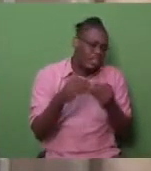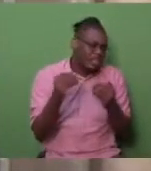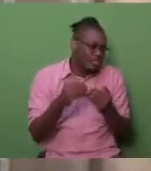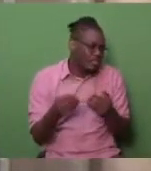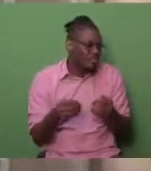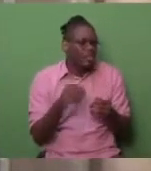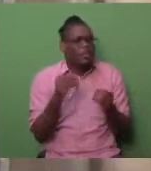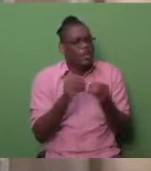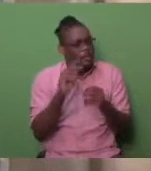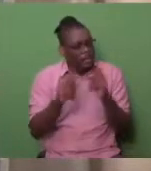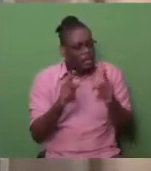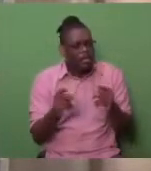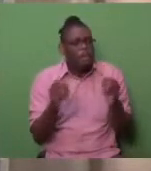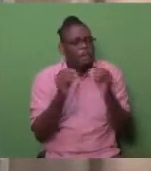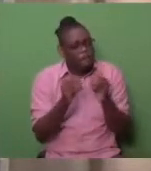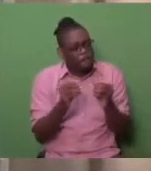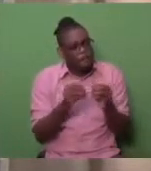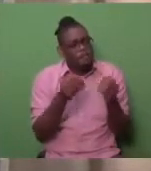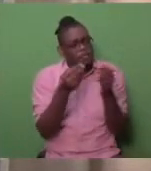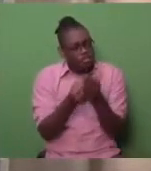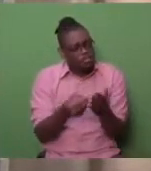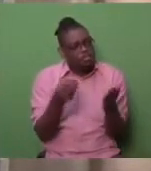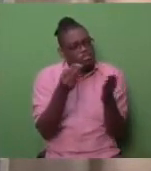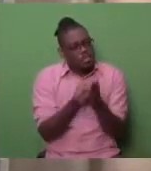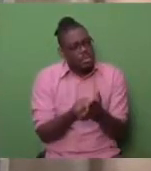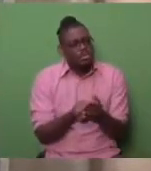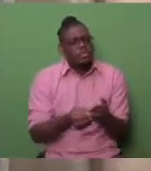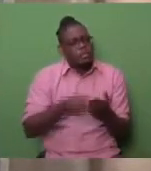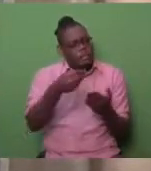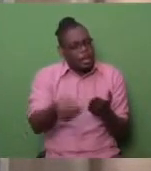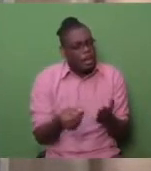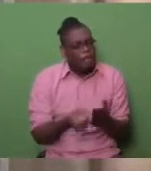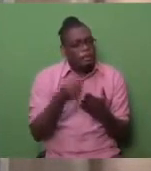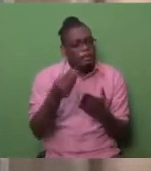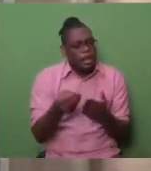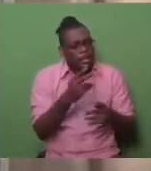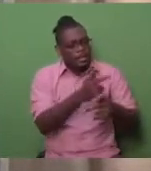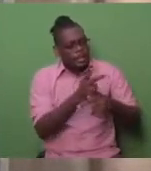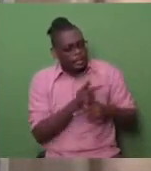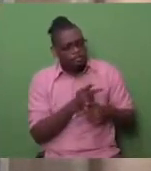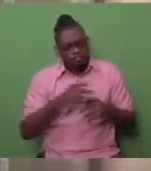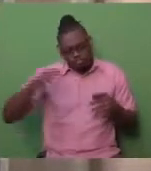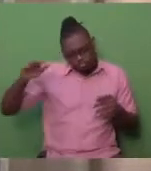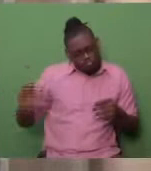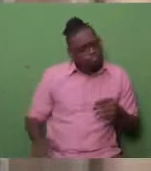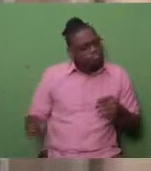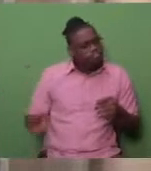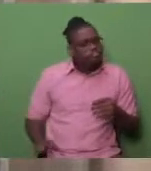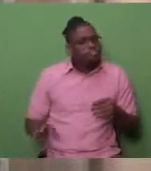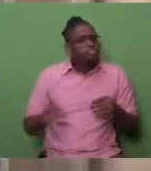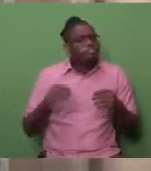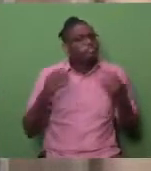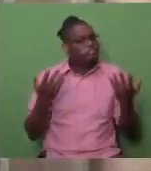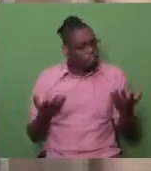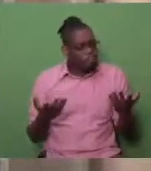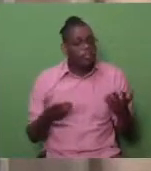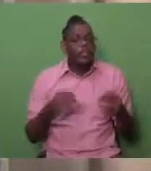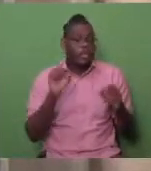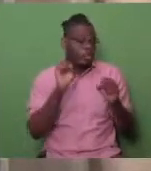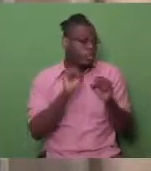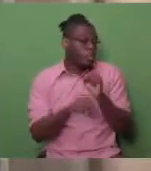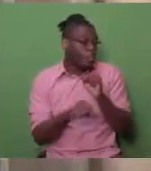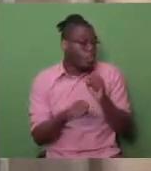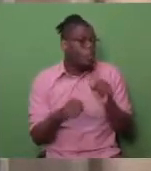pockets. More people had more money in their pockets. So COVID isn't putting people out of work. It is a Rowley-led